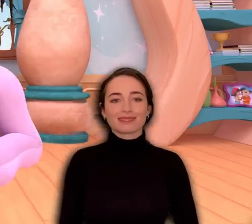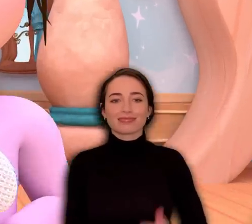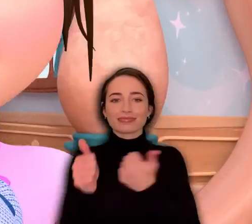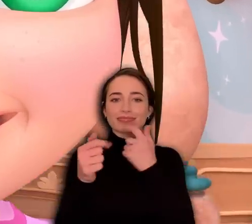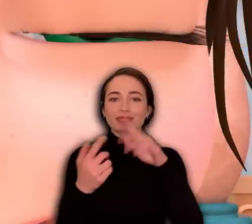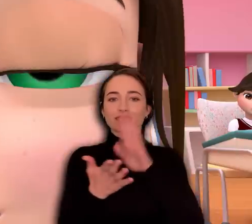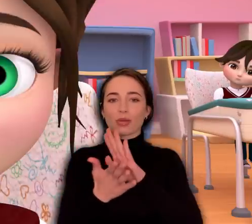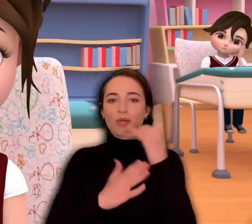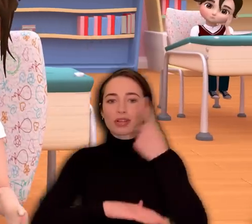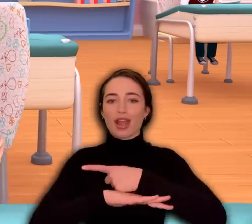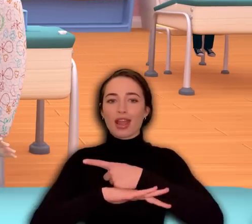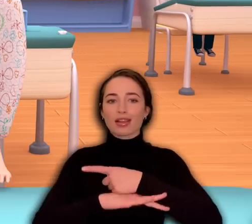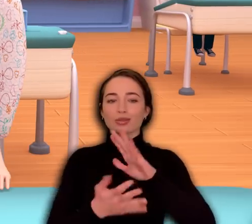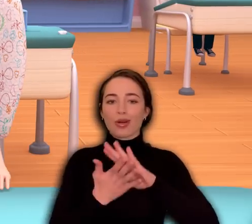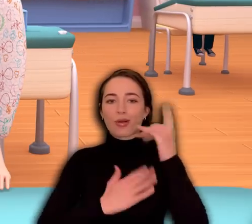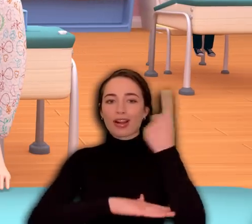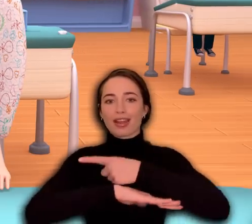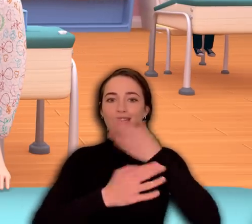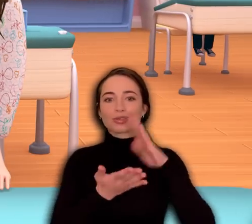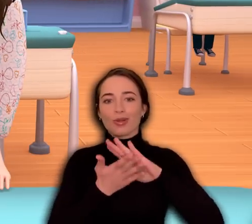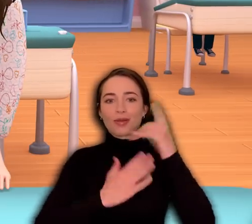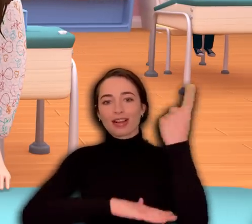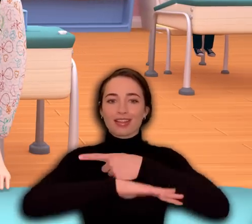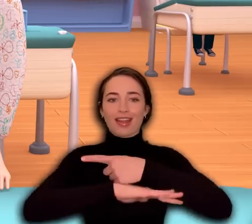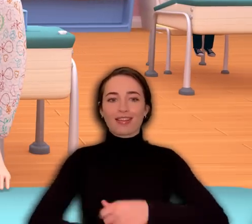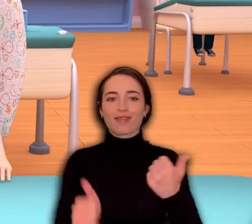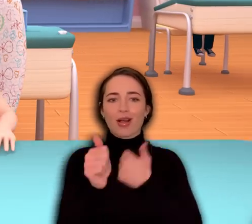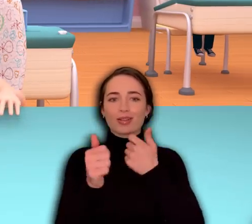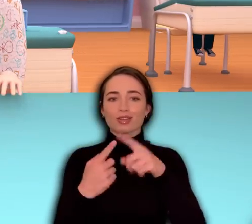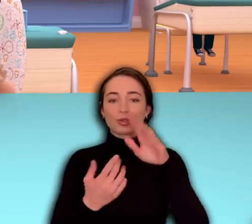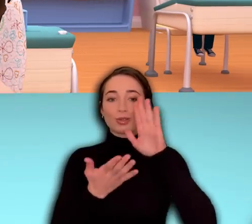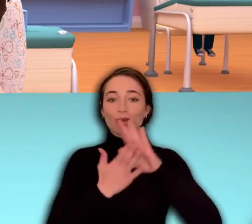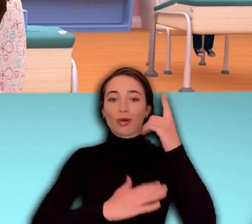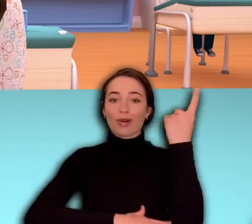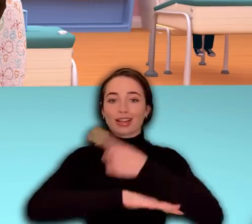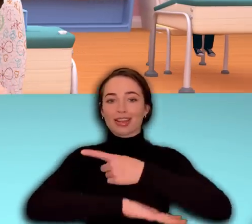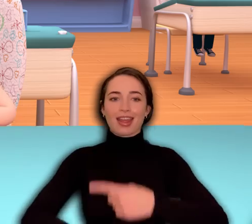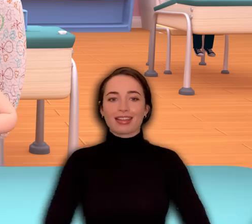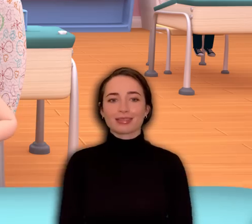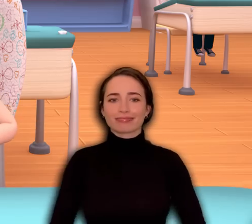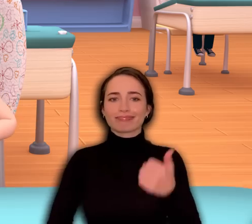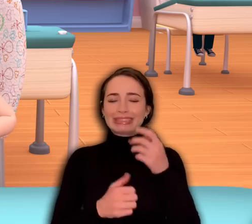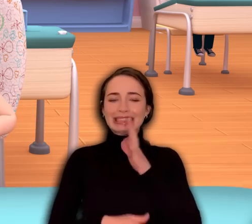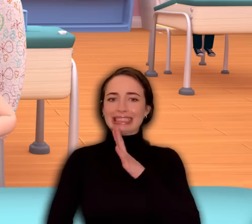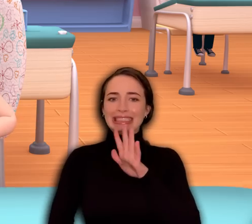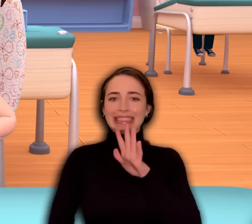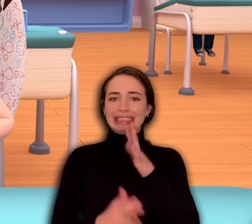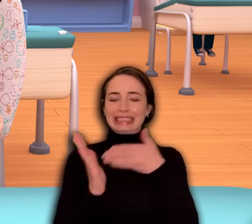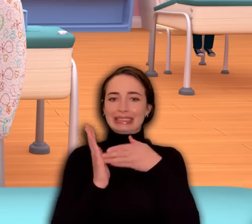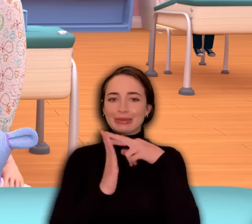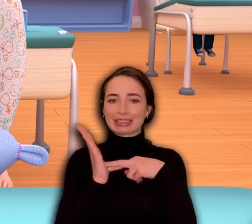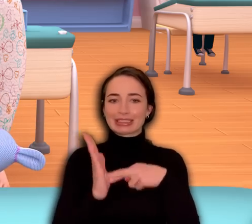it followed her to school one day school one day school one day it followed her to school one day which